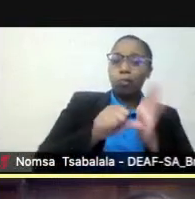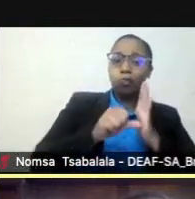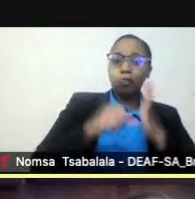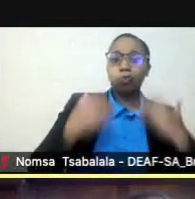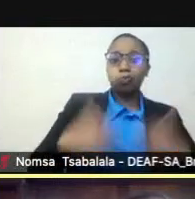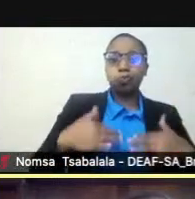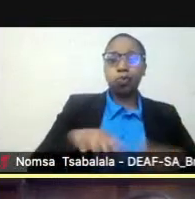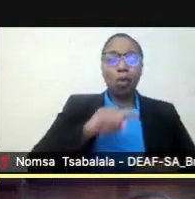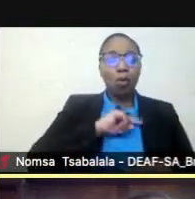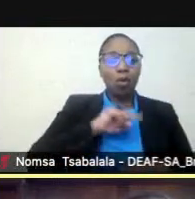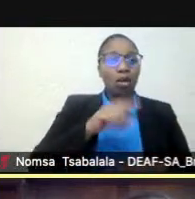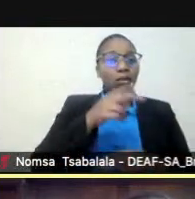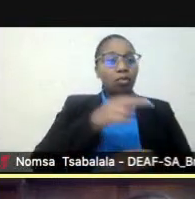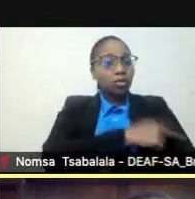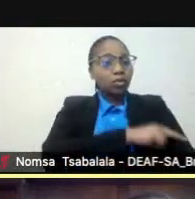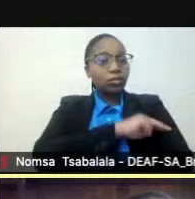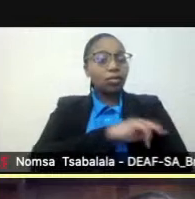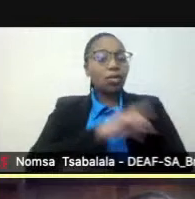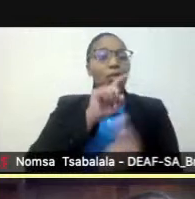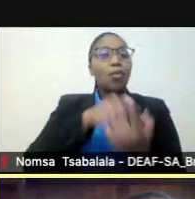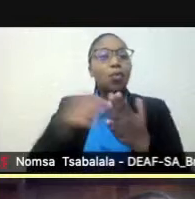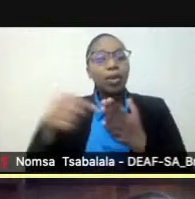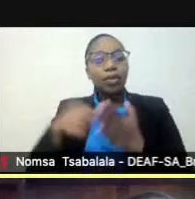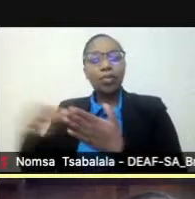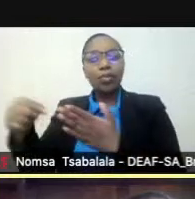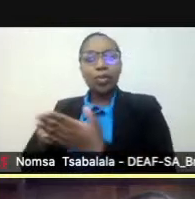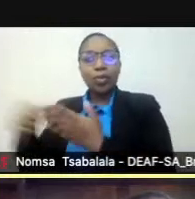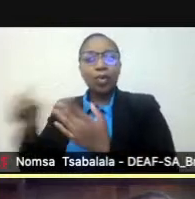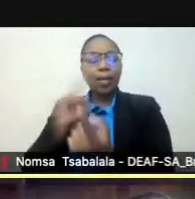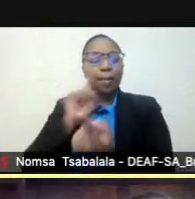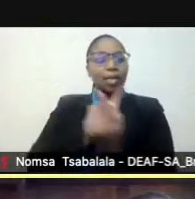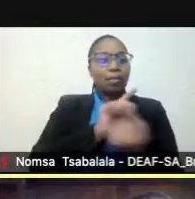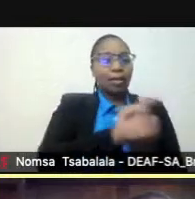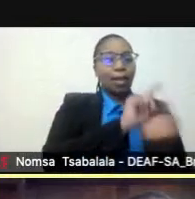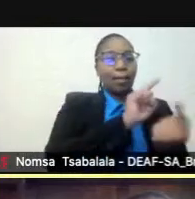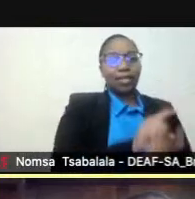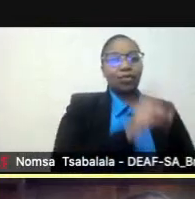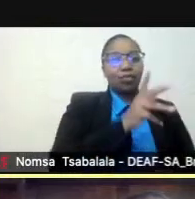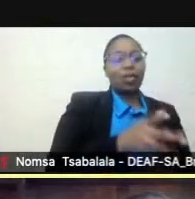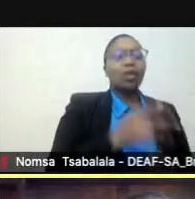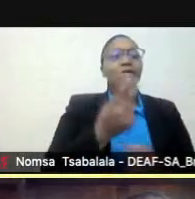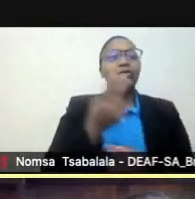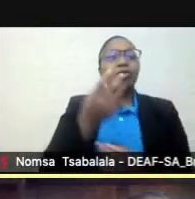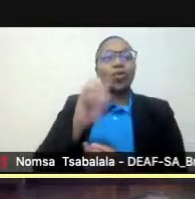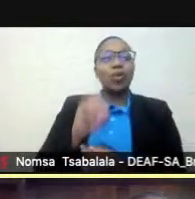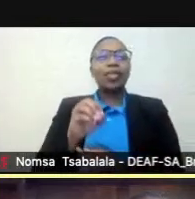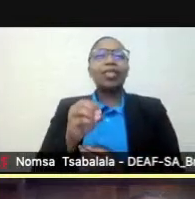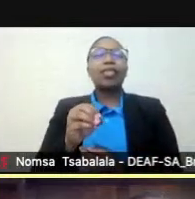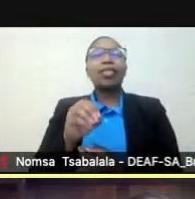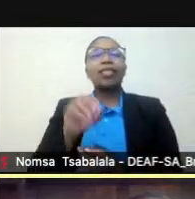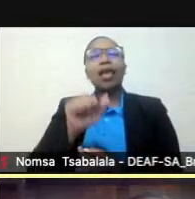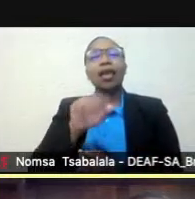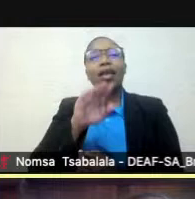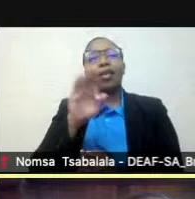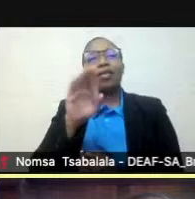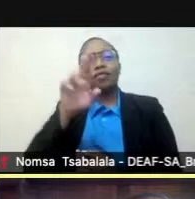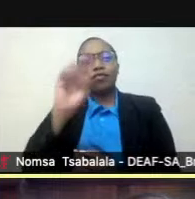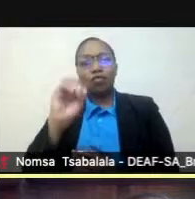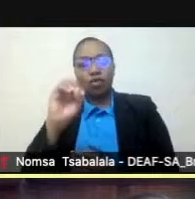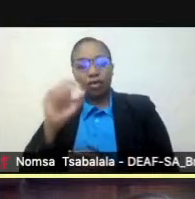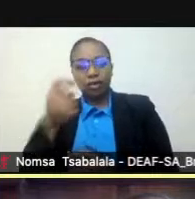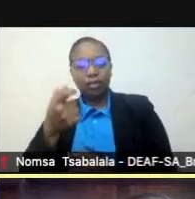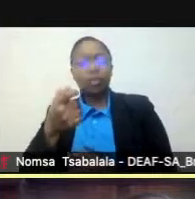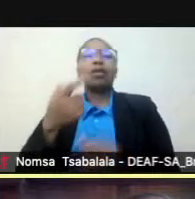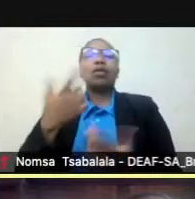hospitals. We are meeting on a weekly basis with all our facilities as well as AFROX to ensure that we do have enough